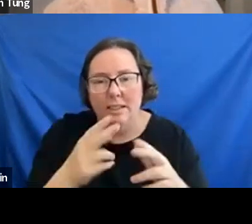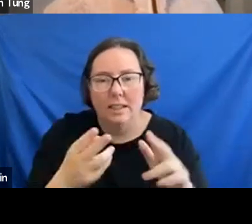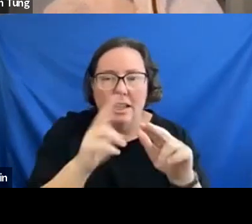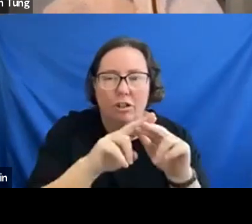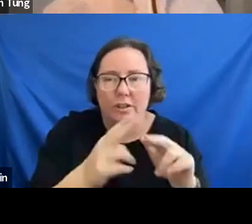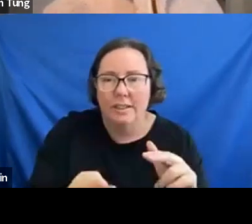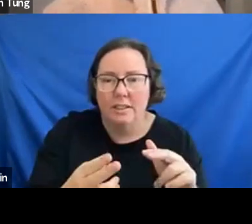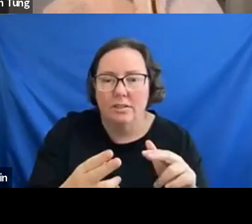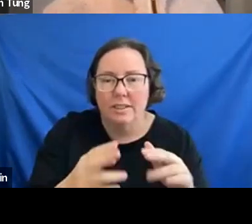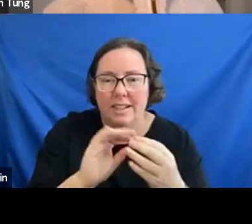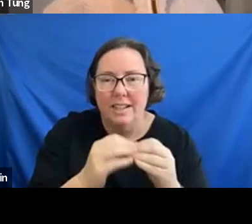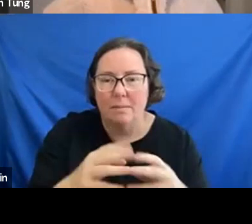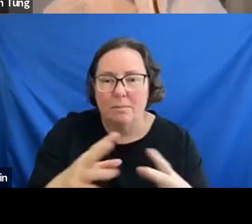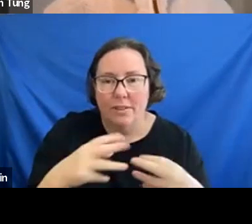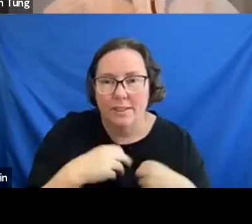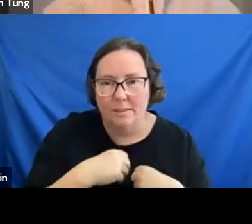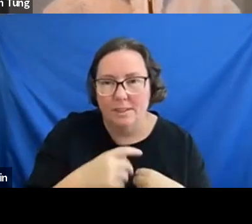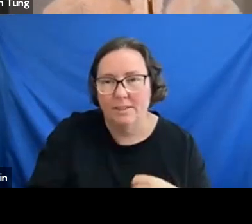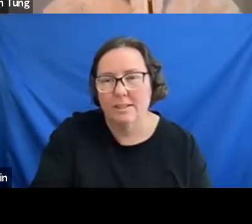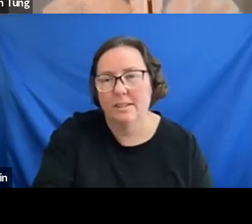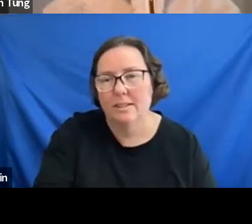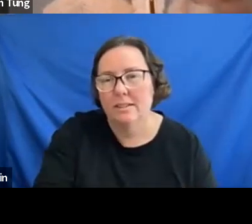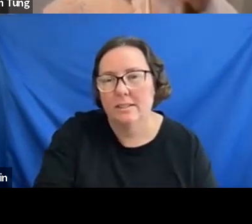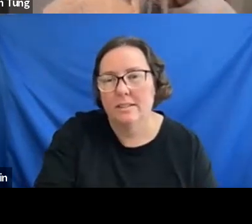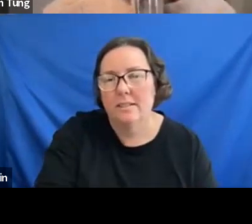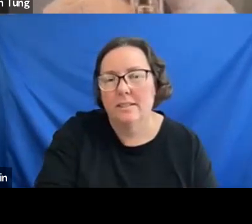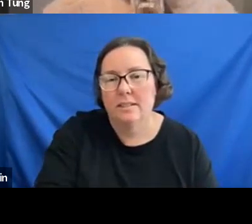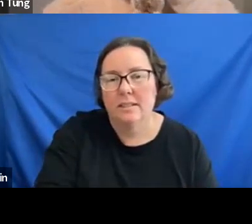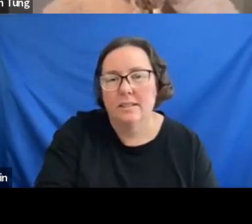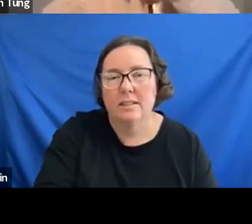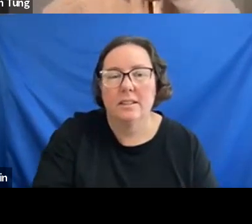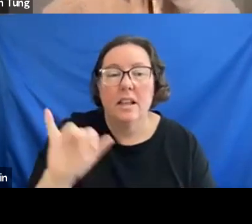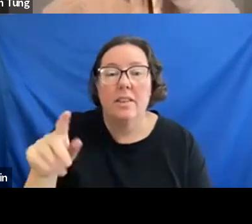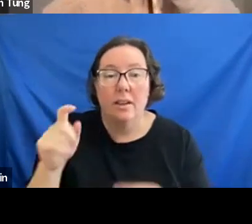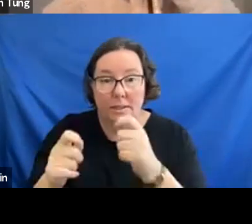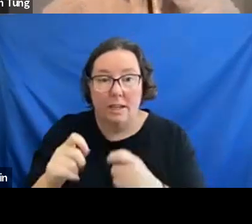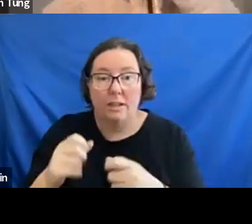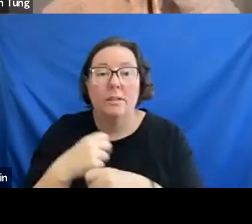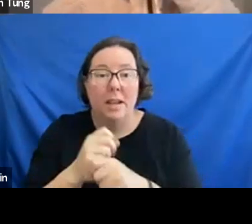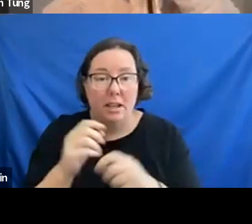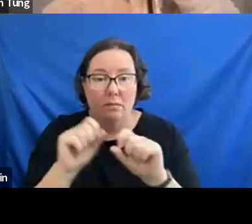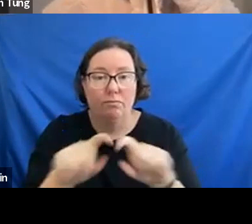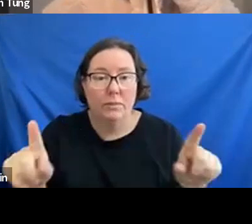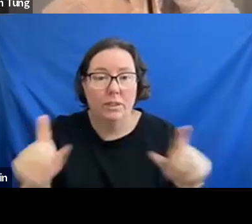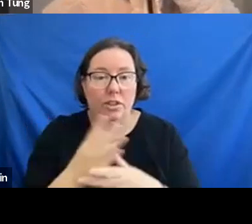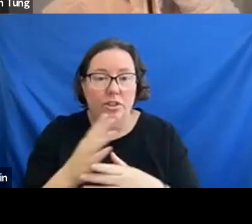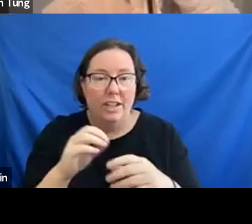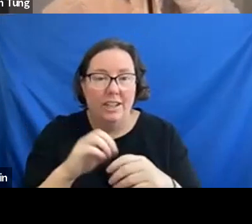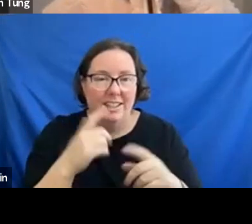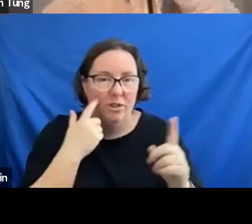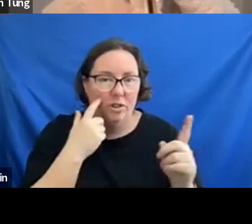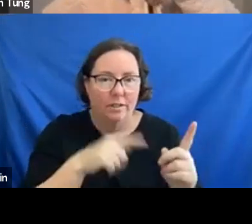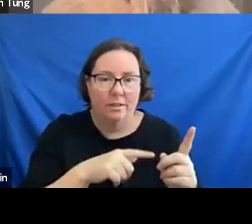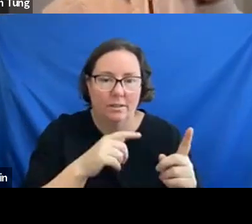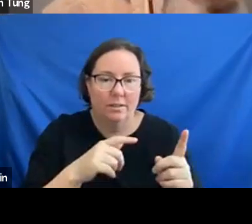of number of acceptances. Those edits were made and shared in the slides that Ms. Parvex